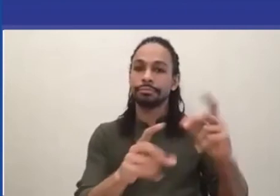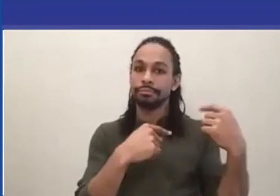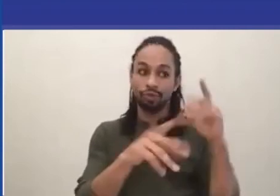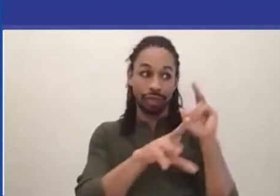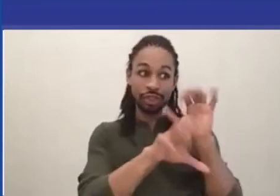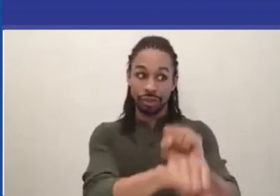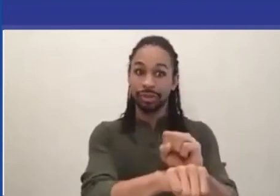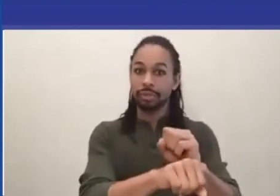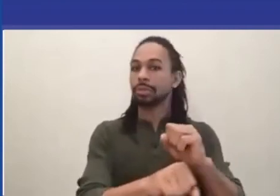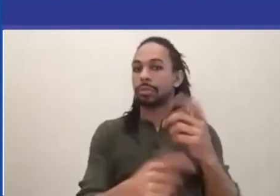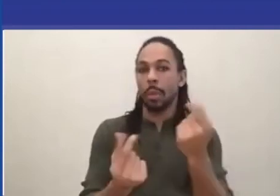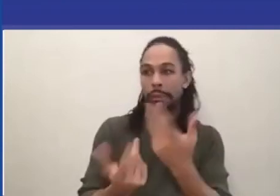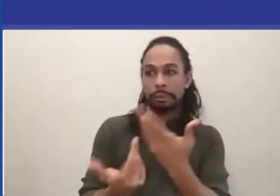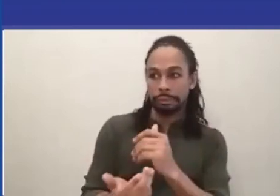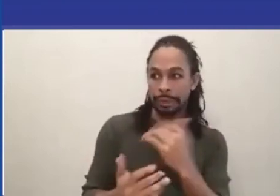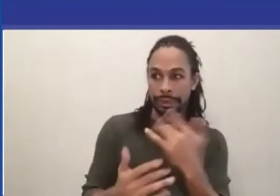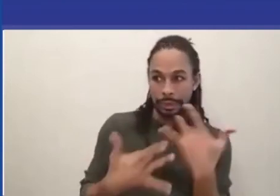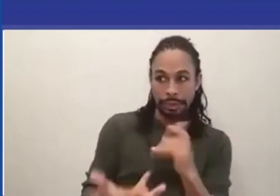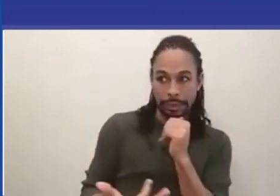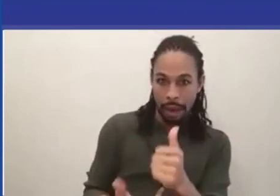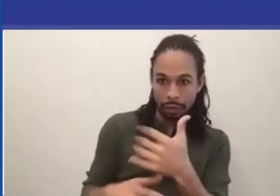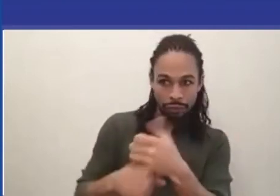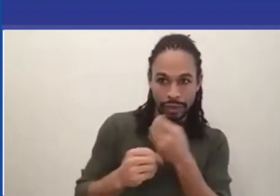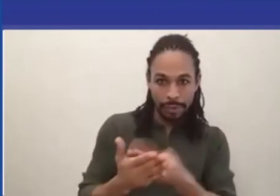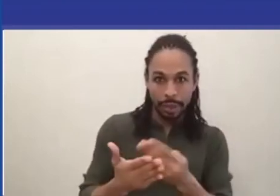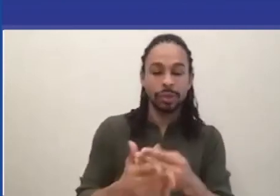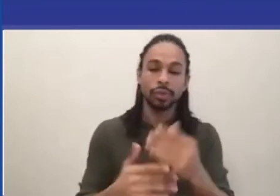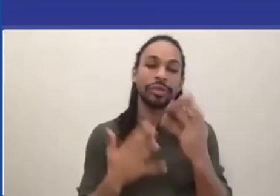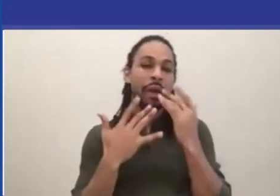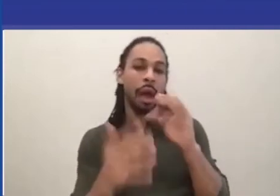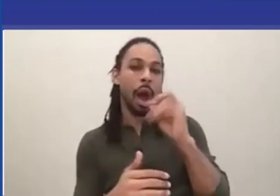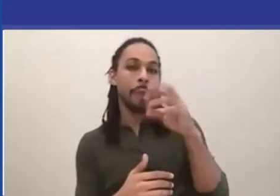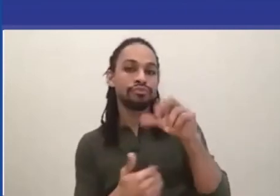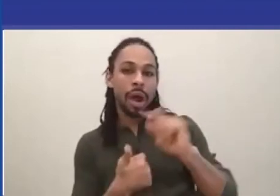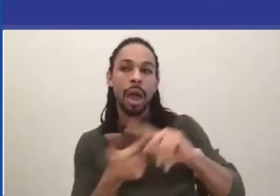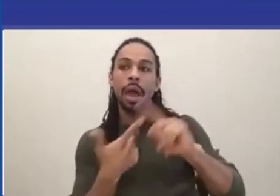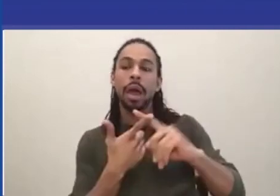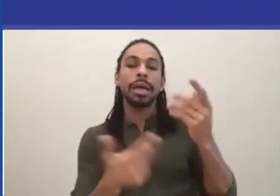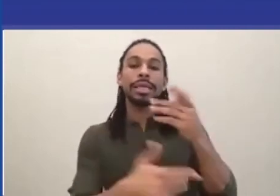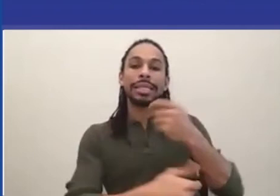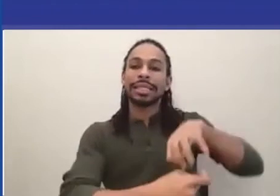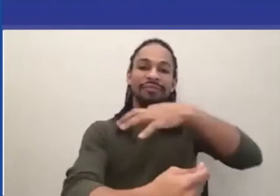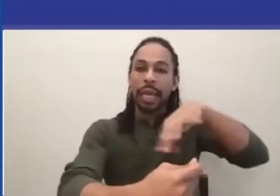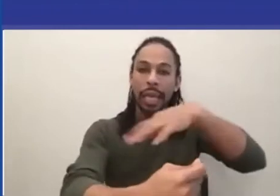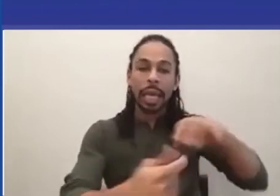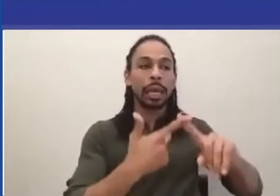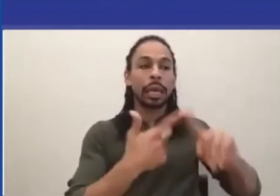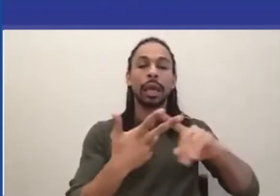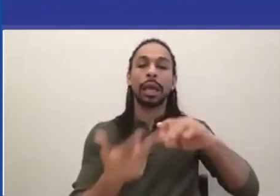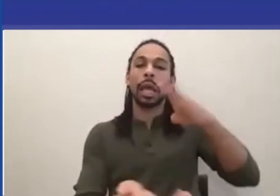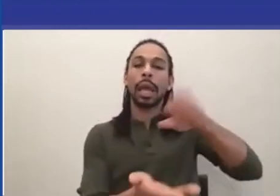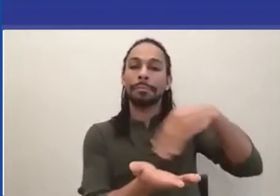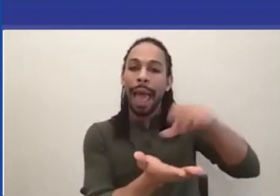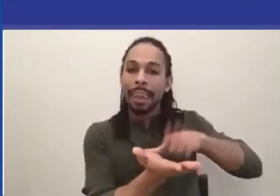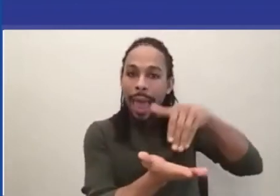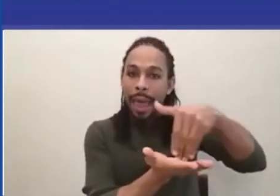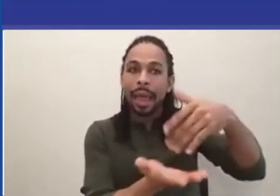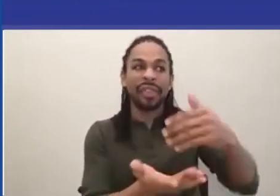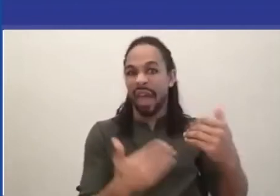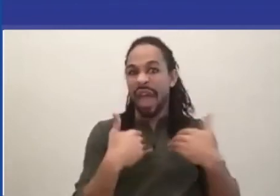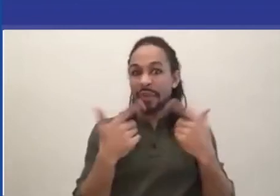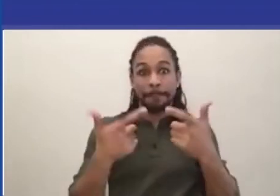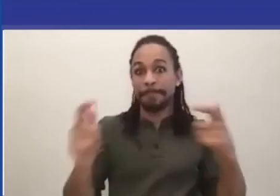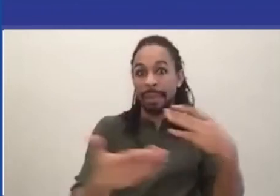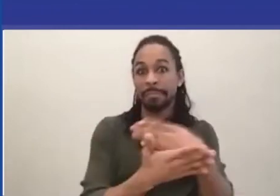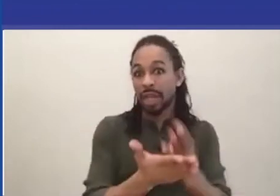the opera, the symphony, the ballet, they have the big buildings, they have the big budgets, and people are starting to look at that, but it's going to take a really long